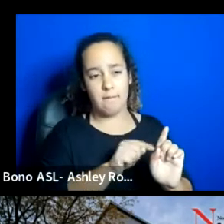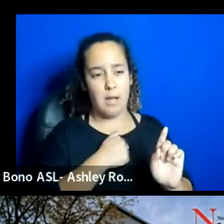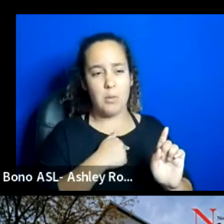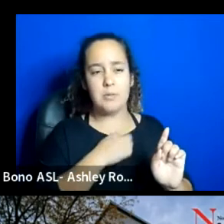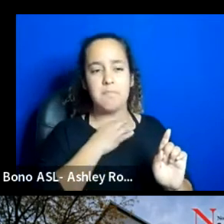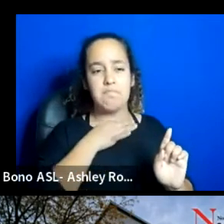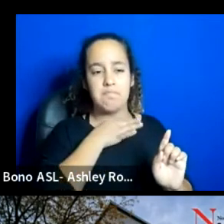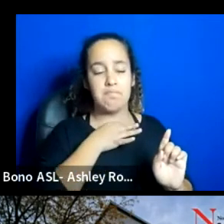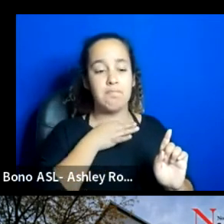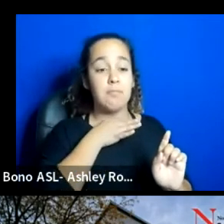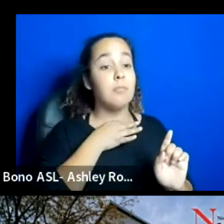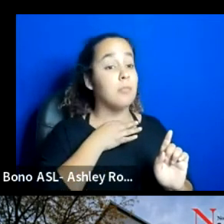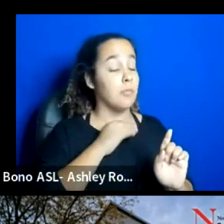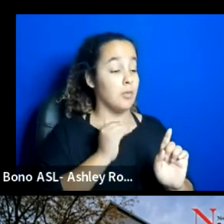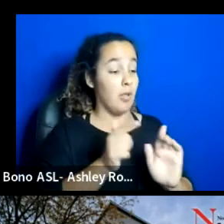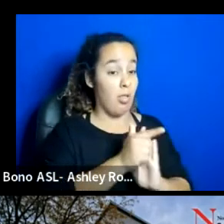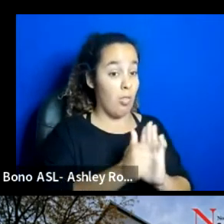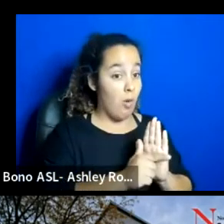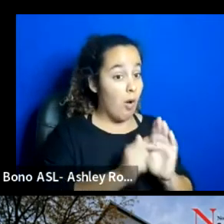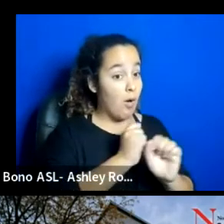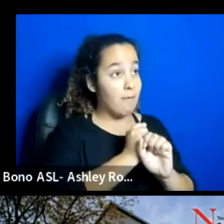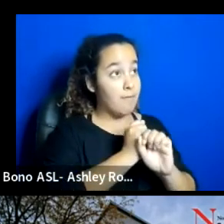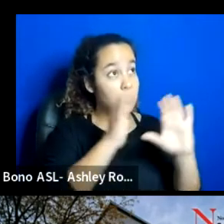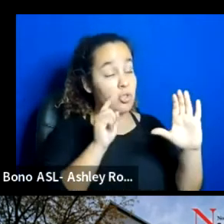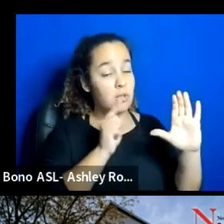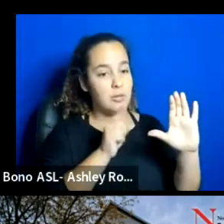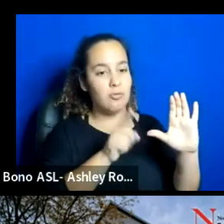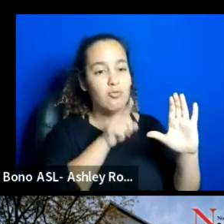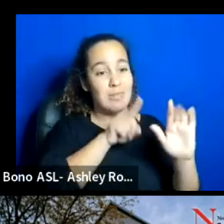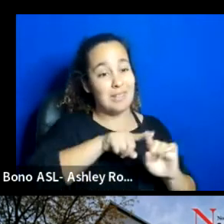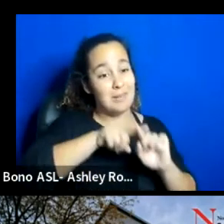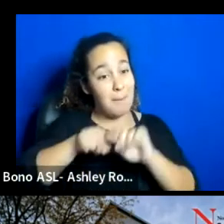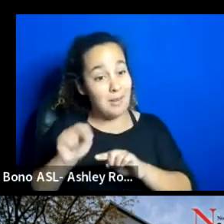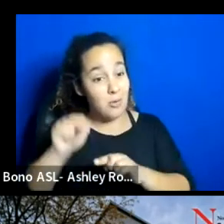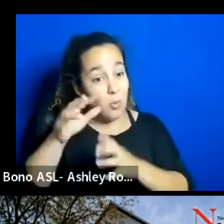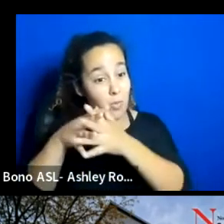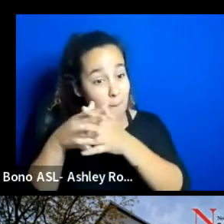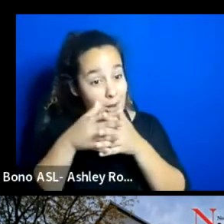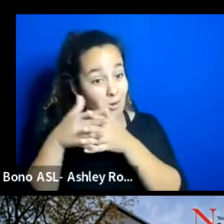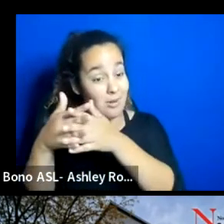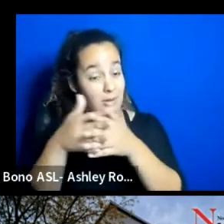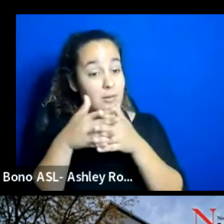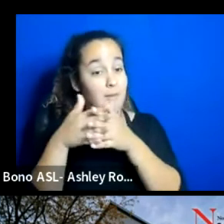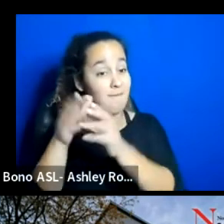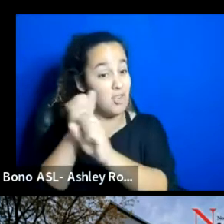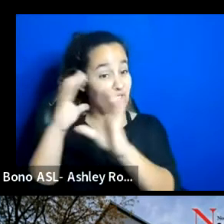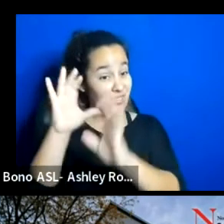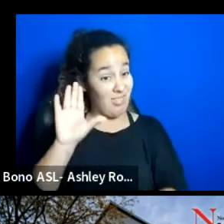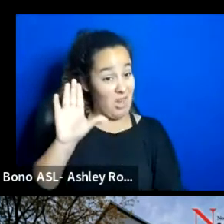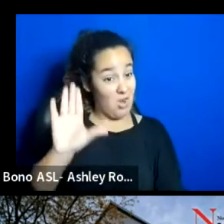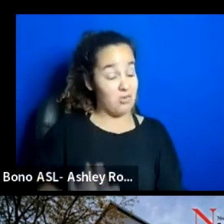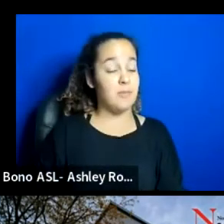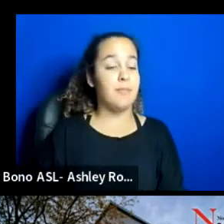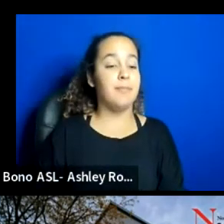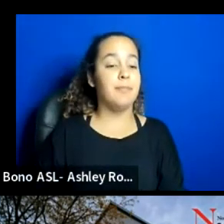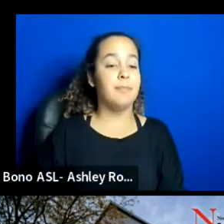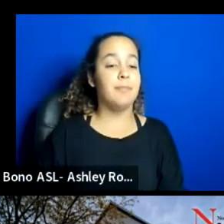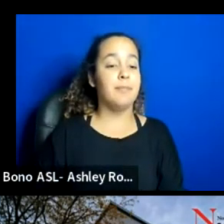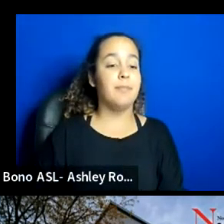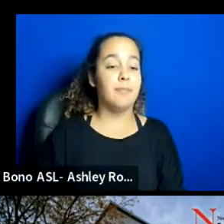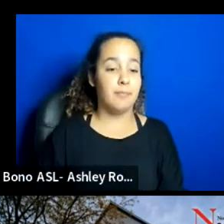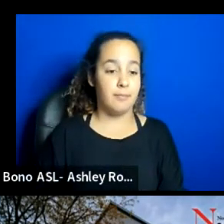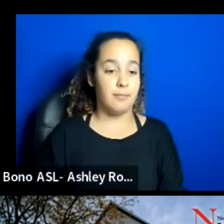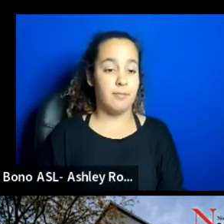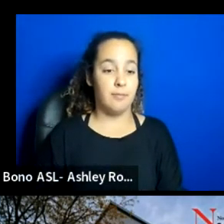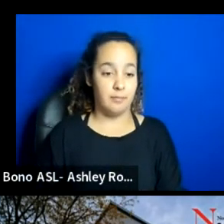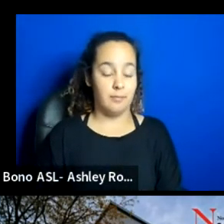Is this vision of law particularly dependent on a North American vision? The quest, the ambition to